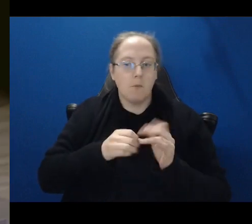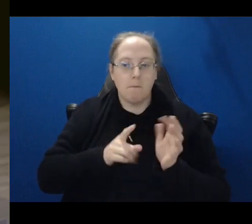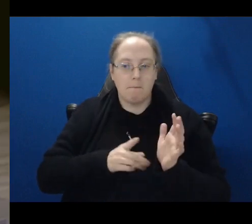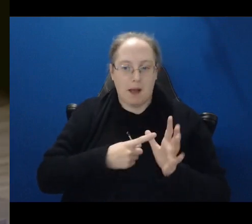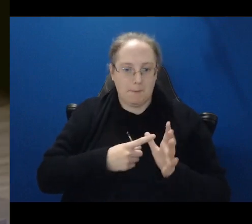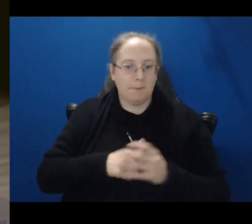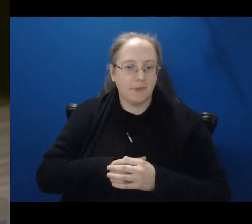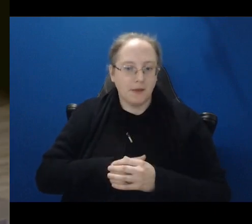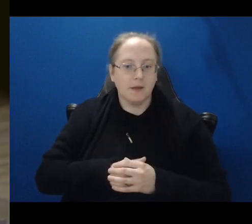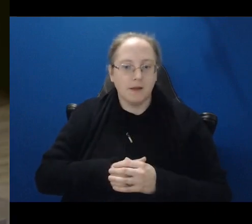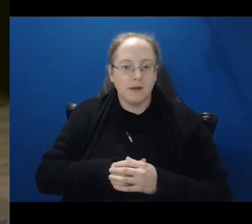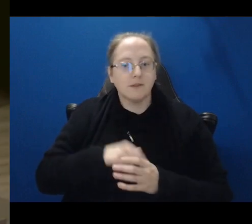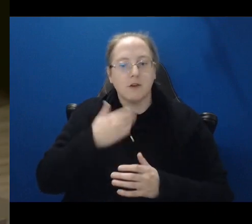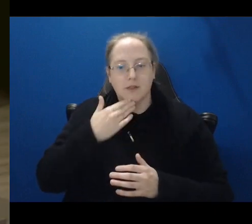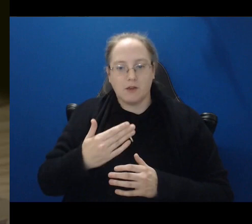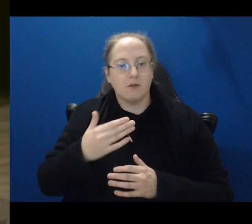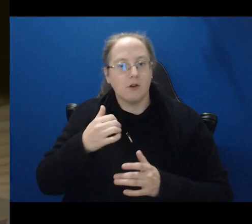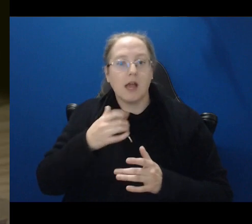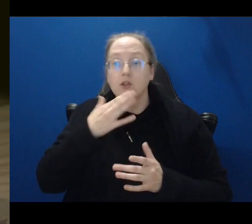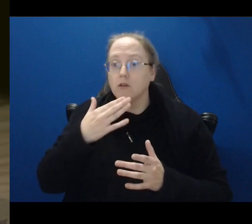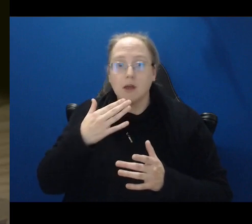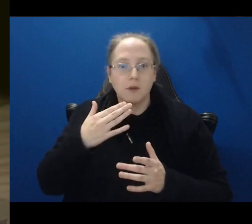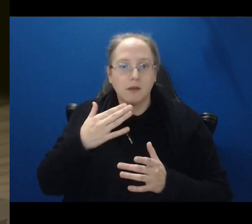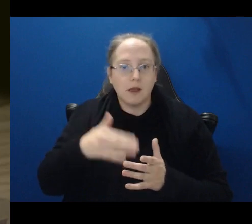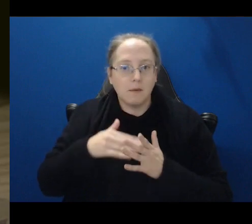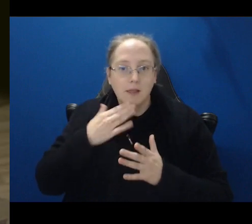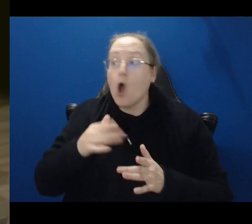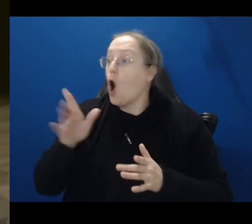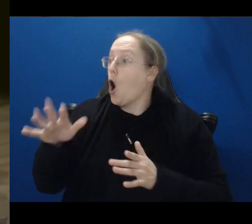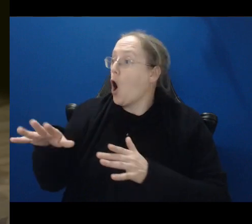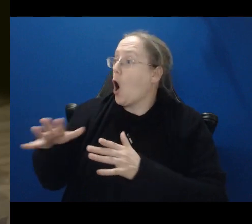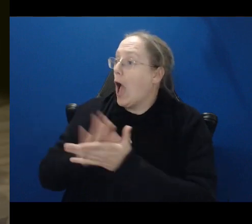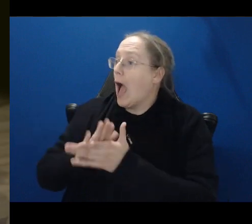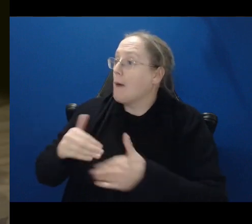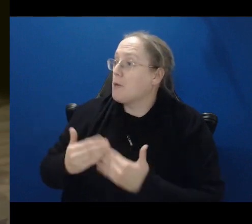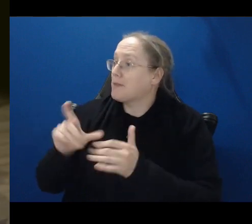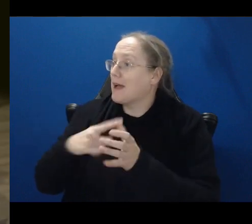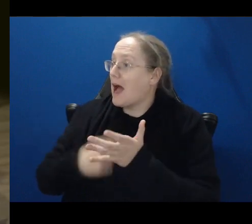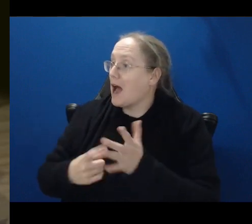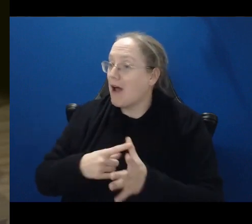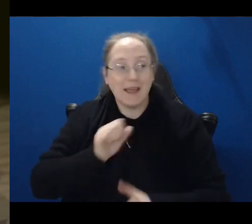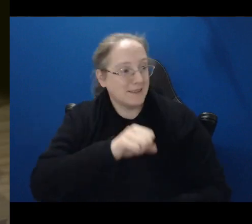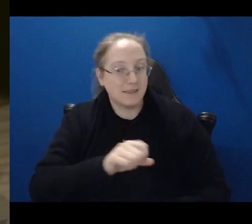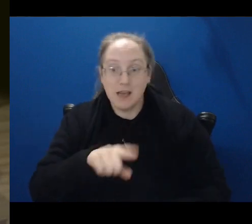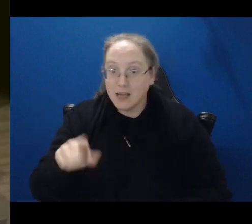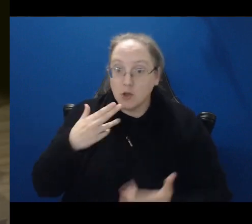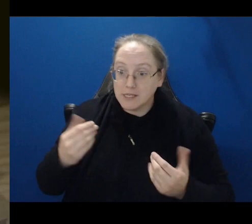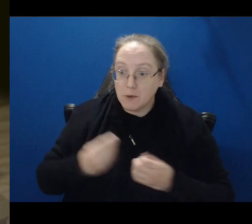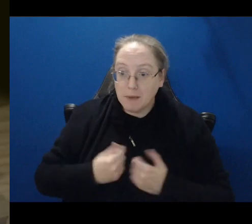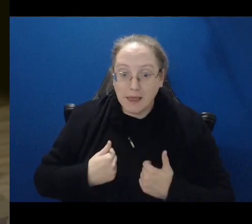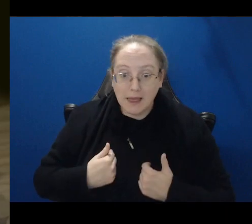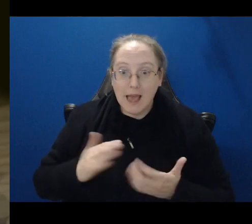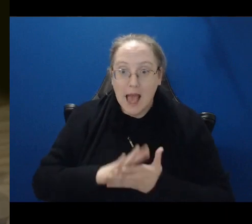in thanking Judy and Helen? Oh, and before, happy birthday to Cara. Oh, happy birthday to Cara. Okay, can everyone sing along?